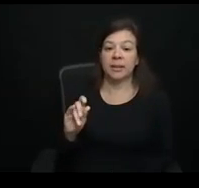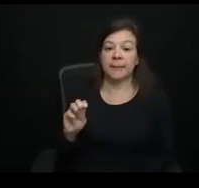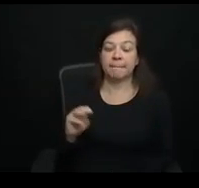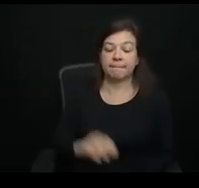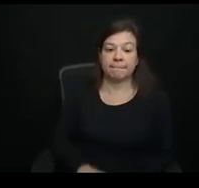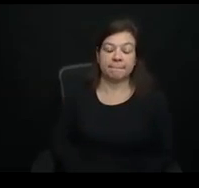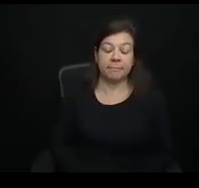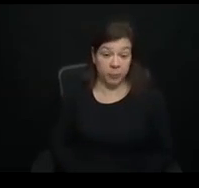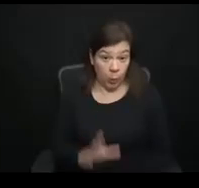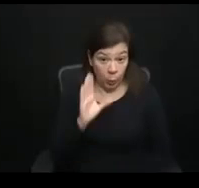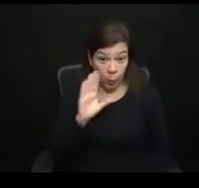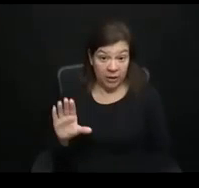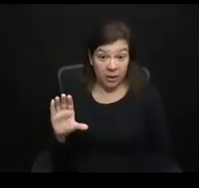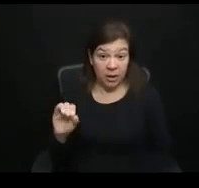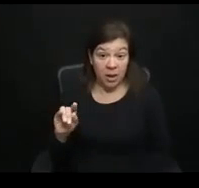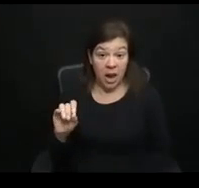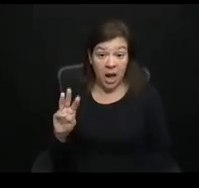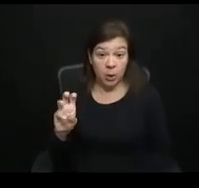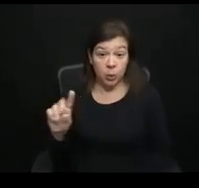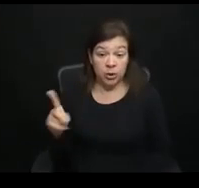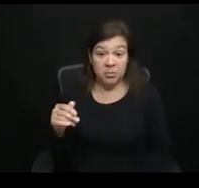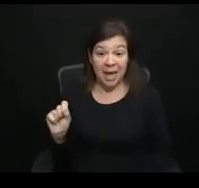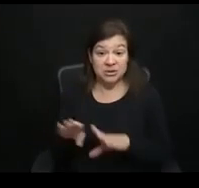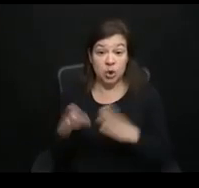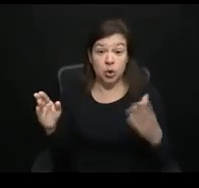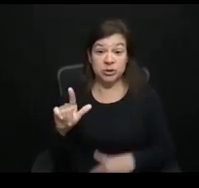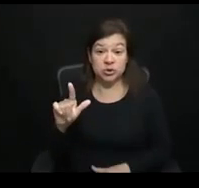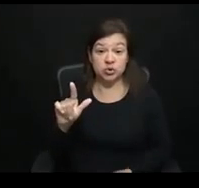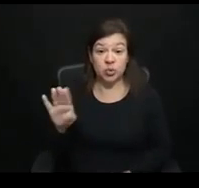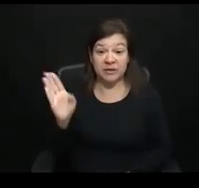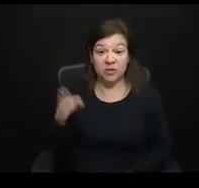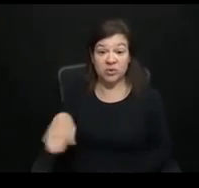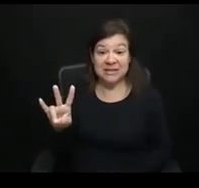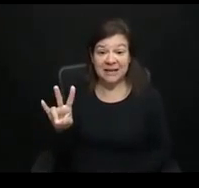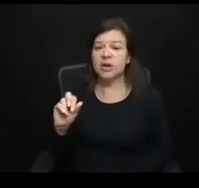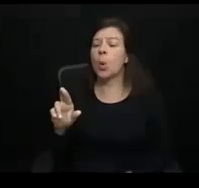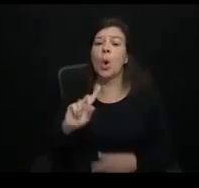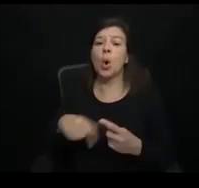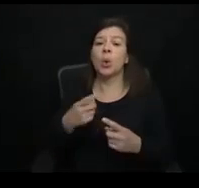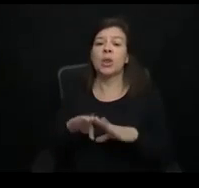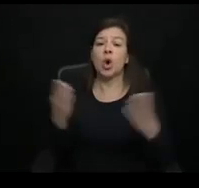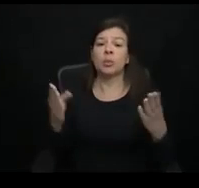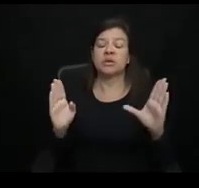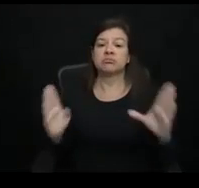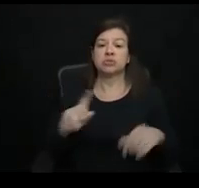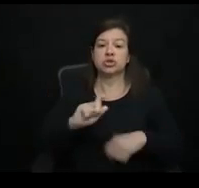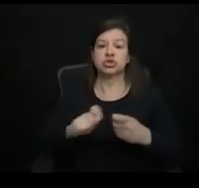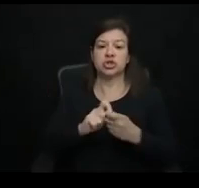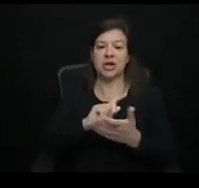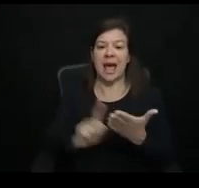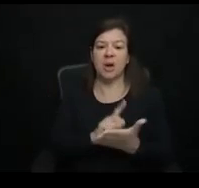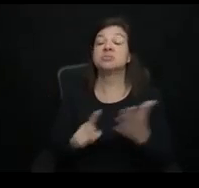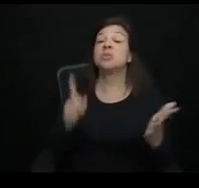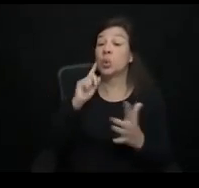Will Cottonwood Pass be open 24 hours a day, or will it only be certain travel hours? It'll start tomorrow morning and be